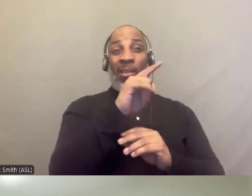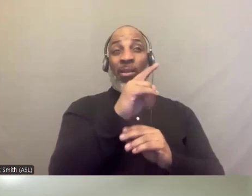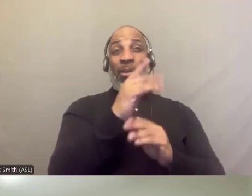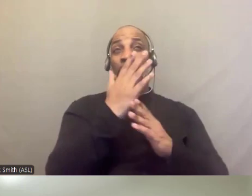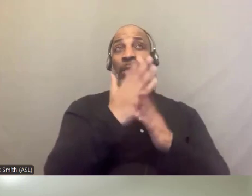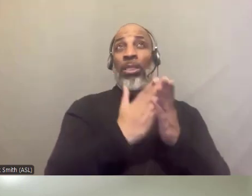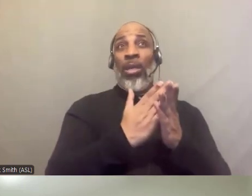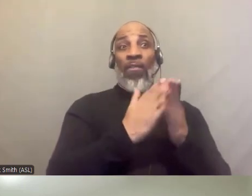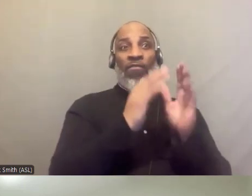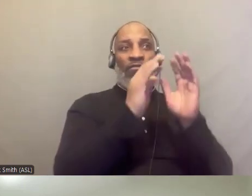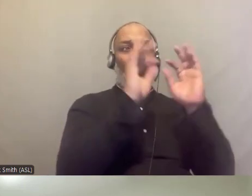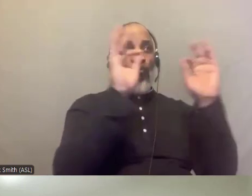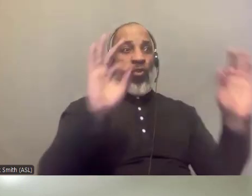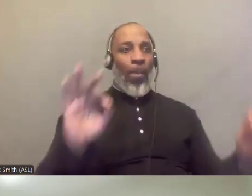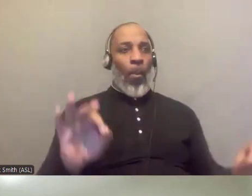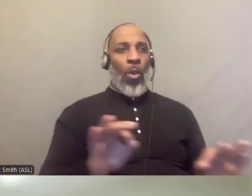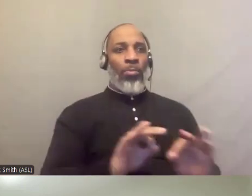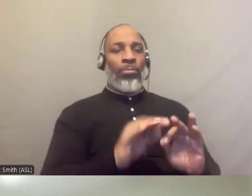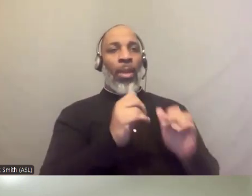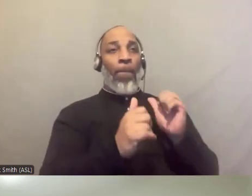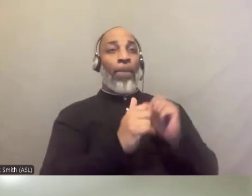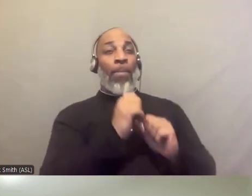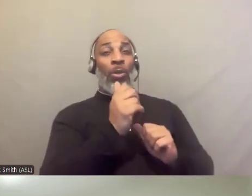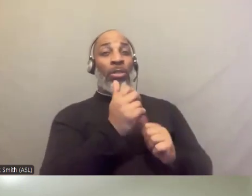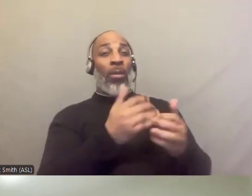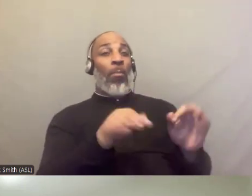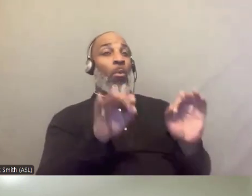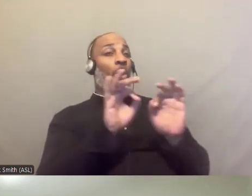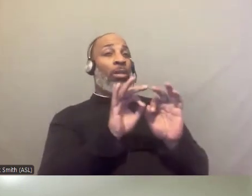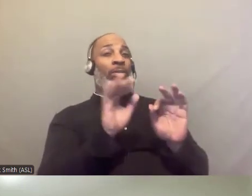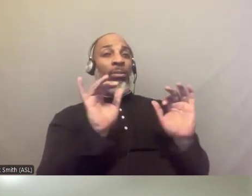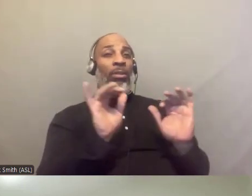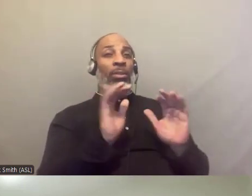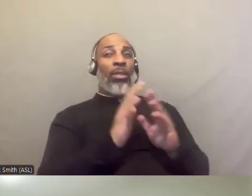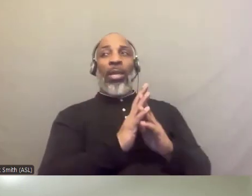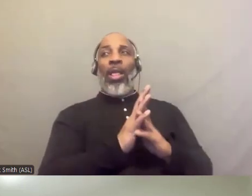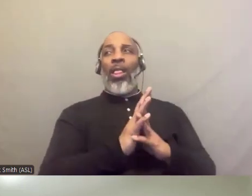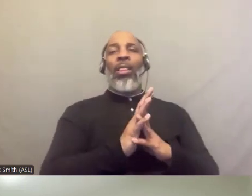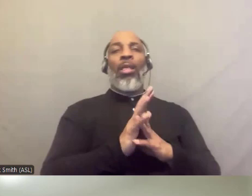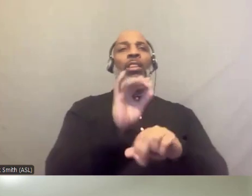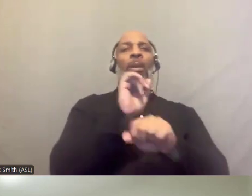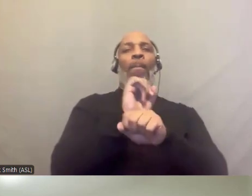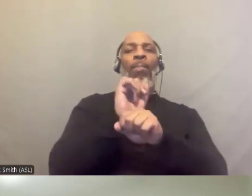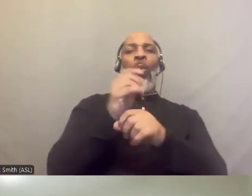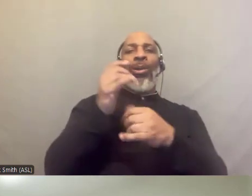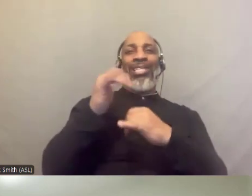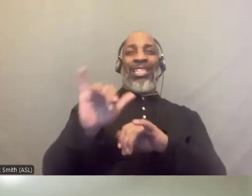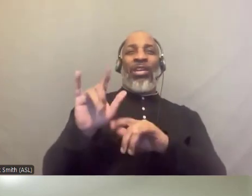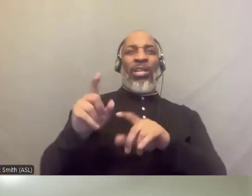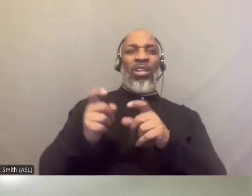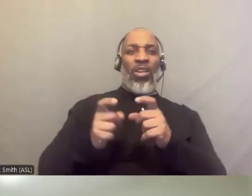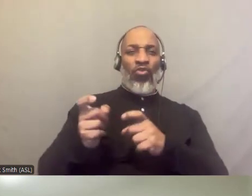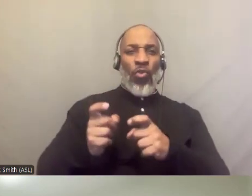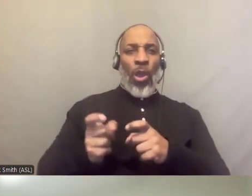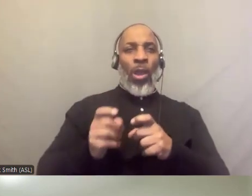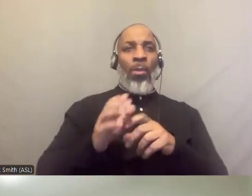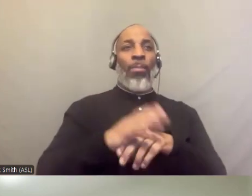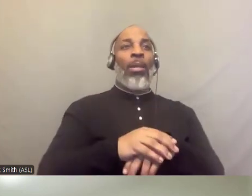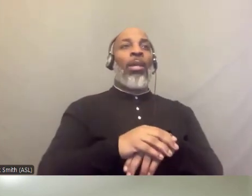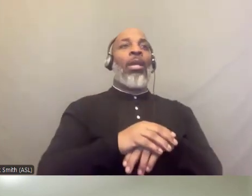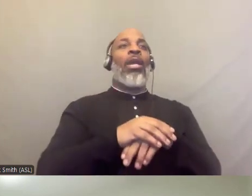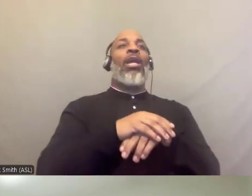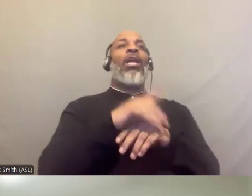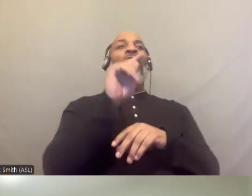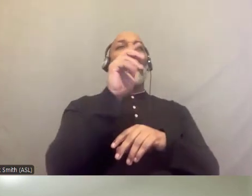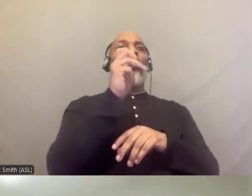some frameworks for this. And most important one is that the employer still kind of gets to control the terms of the